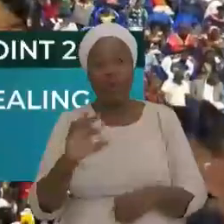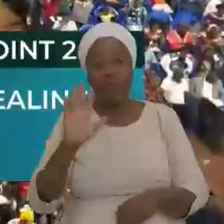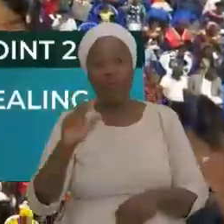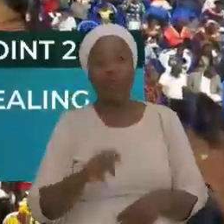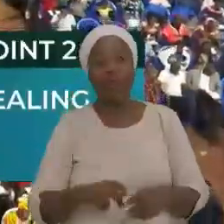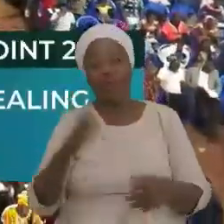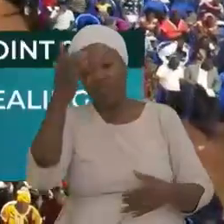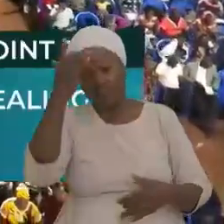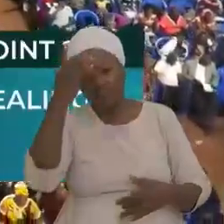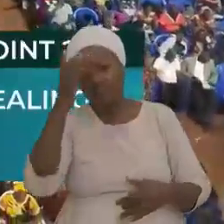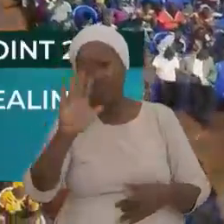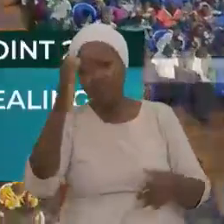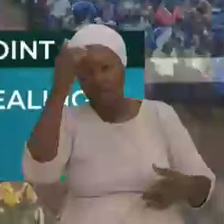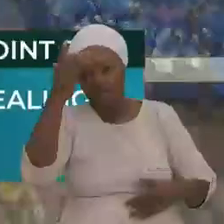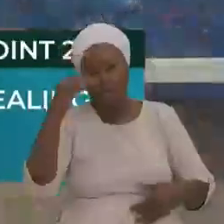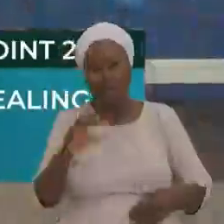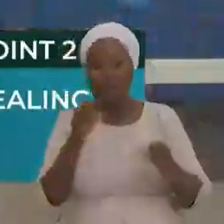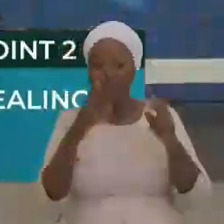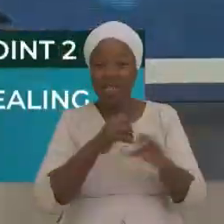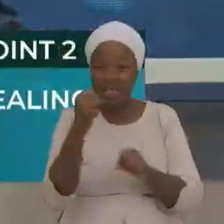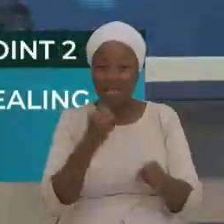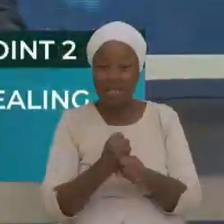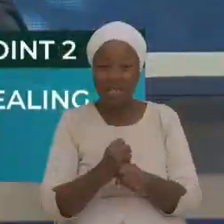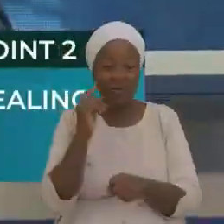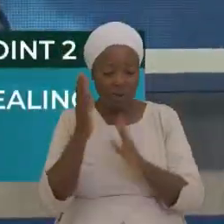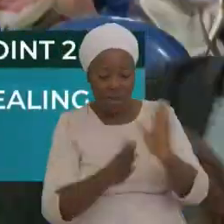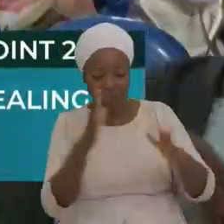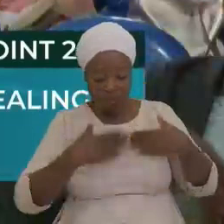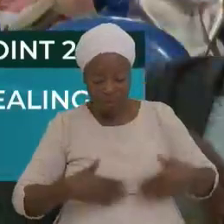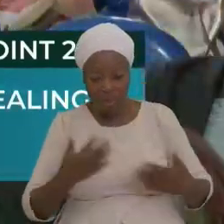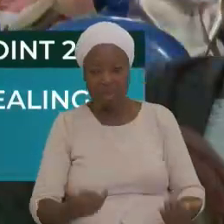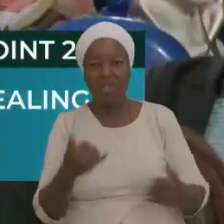The sickness of many years will leave your body tonight.